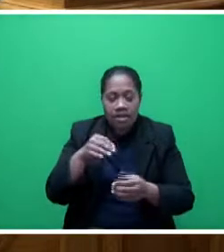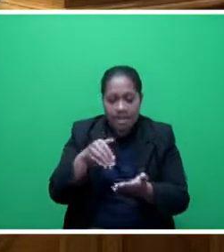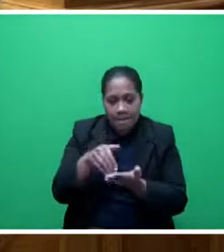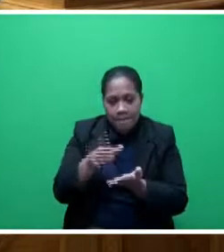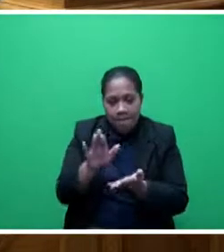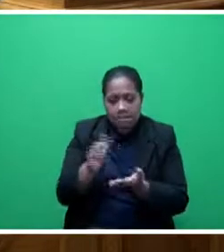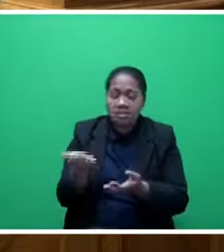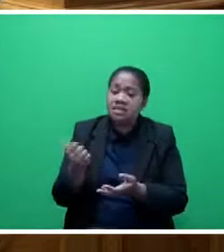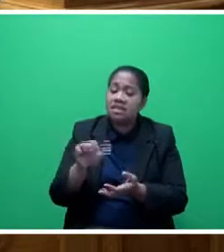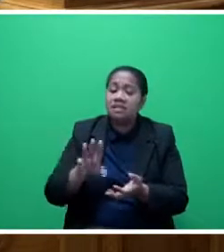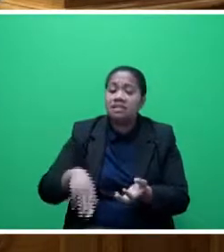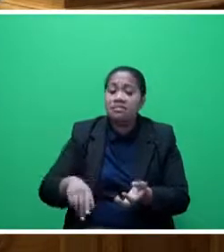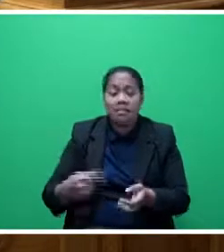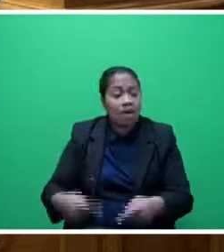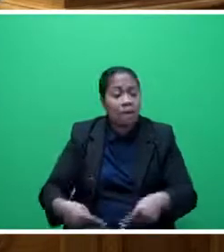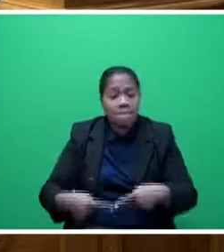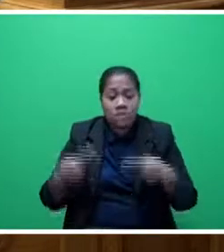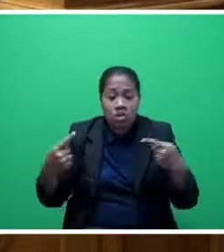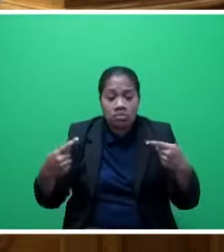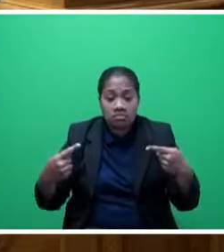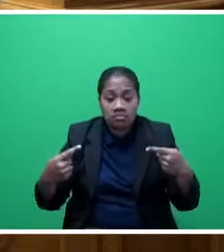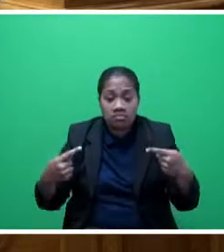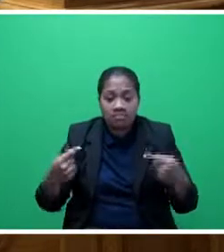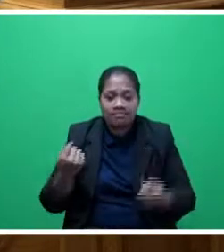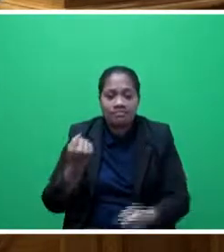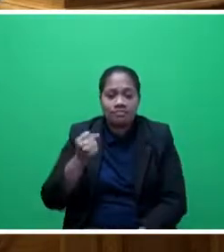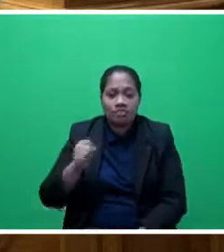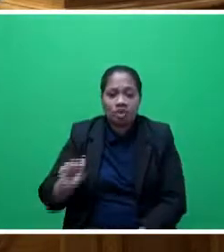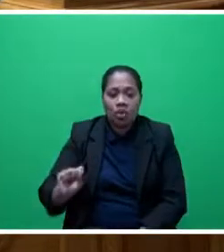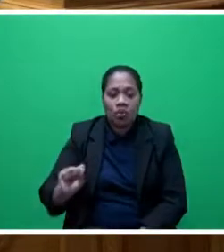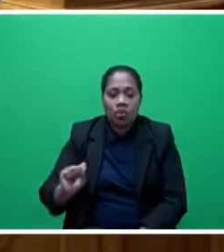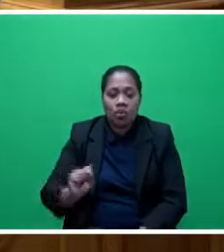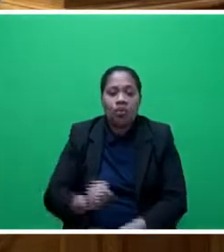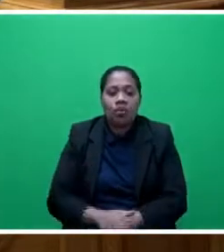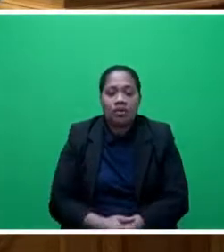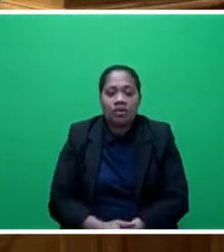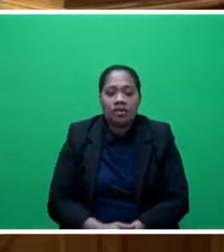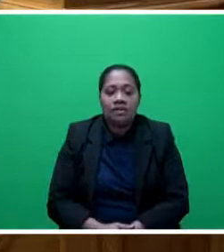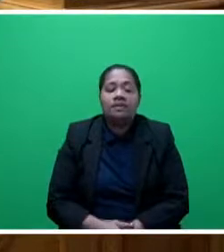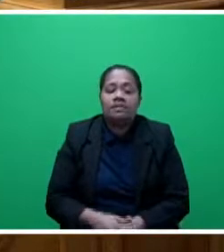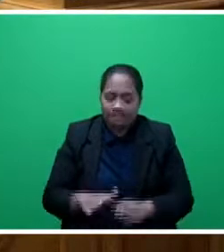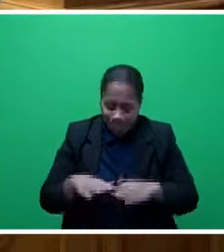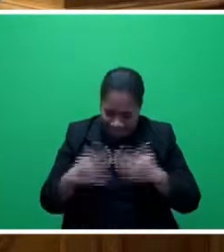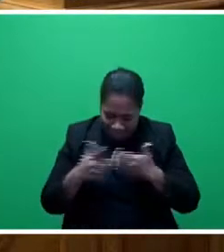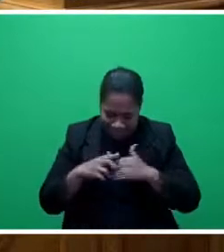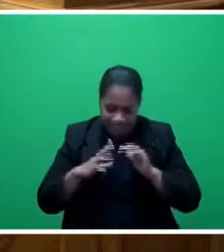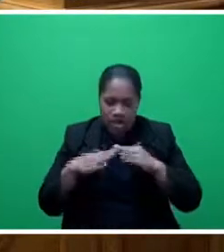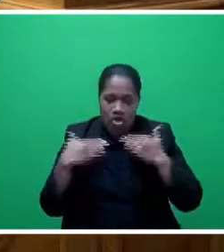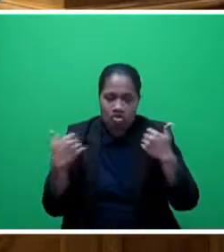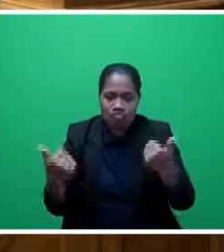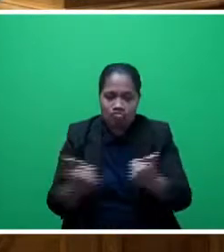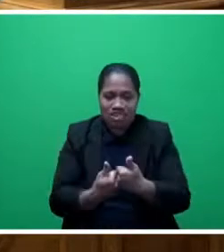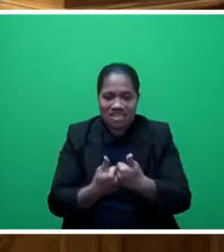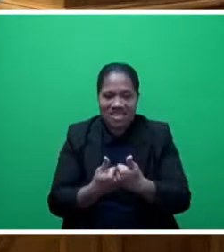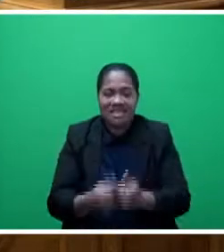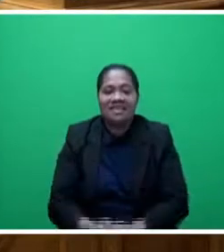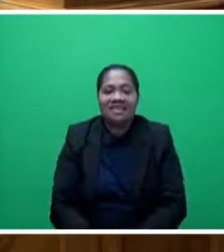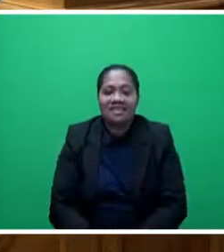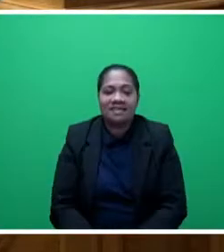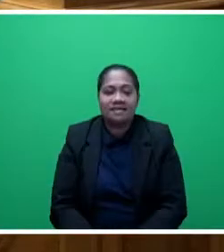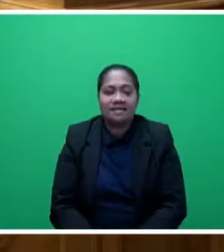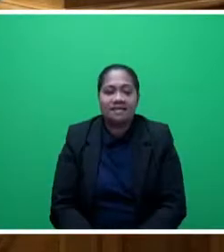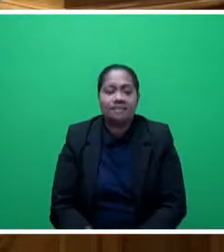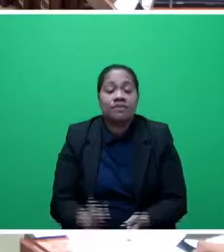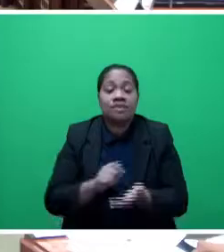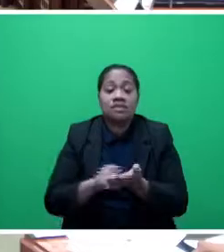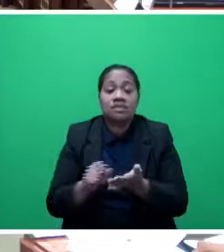any member oppose the motion? As no member opposes, the motion is agreed to unanimously.